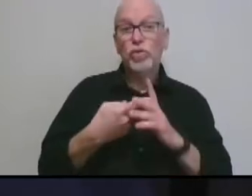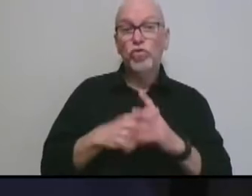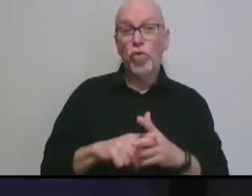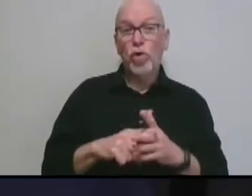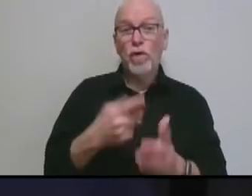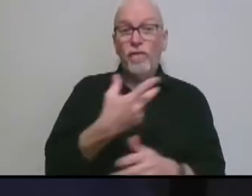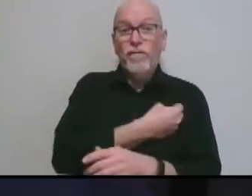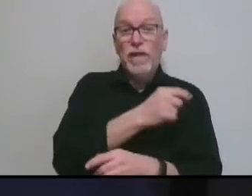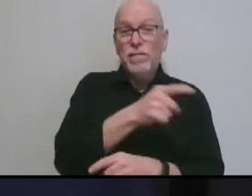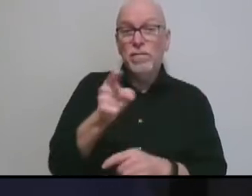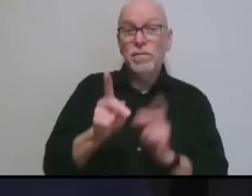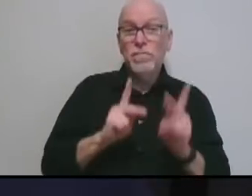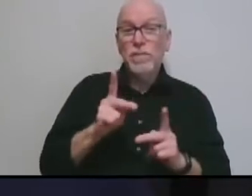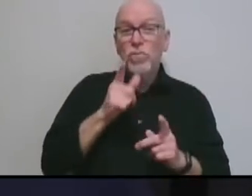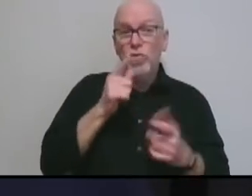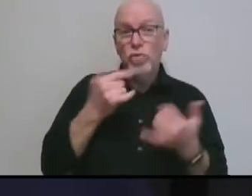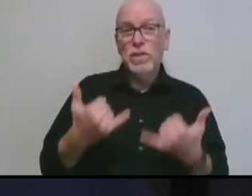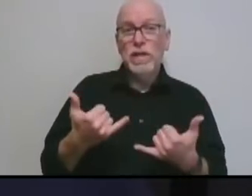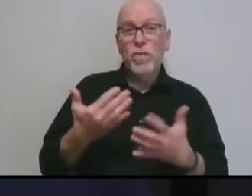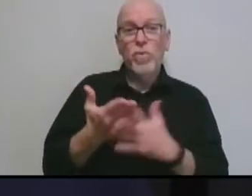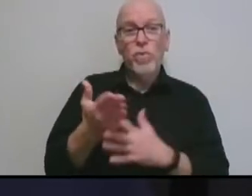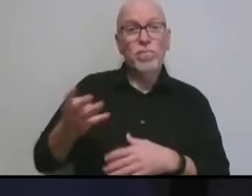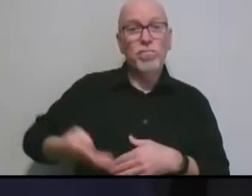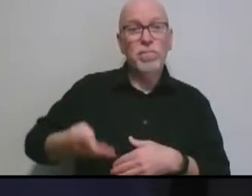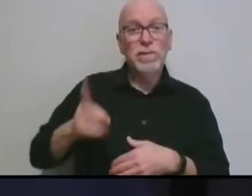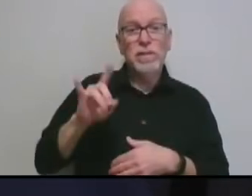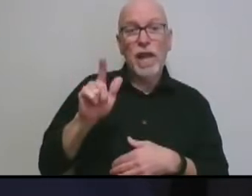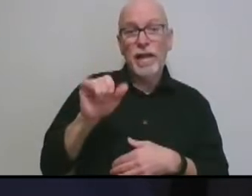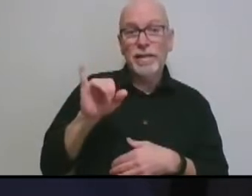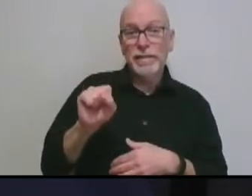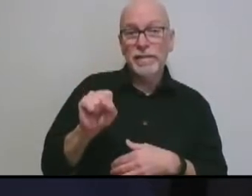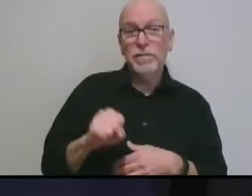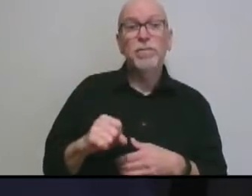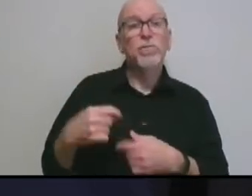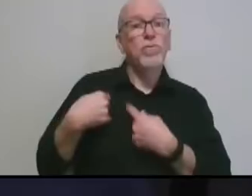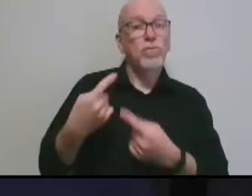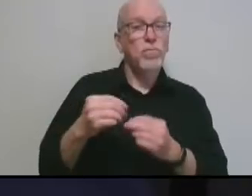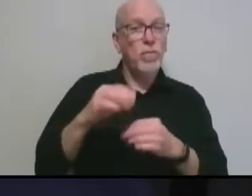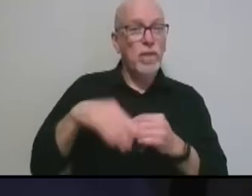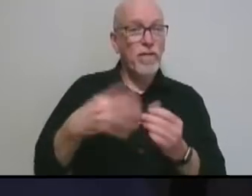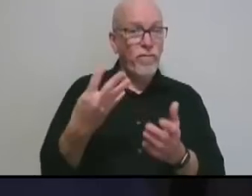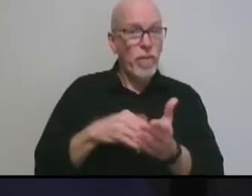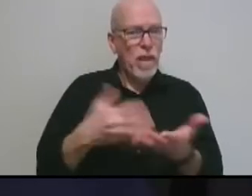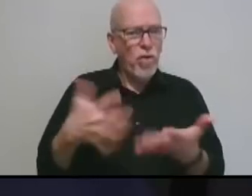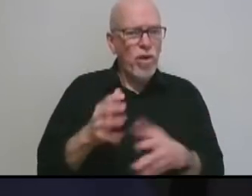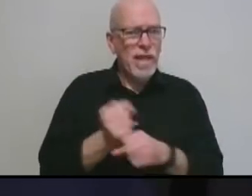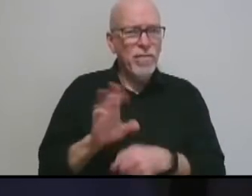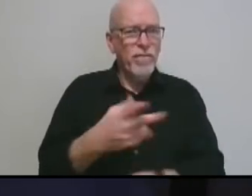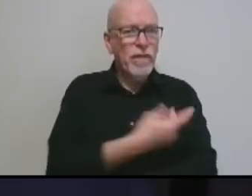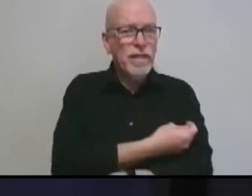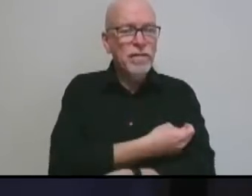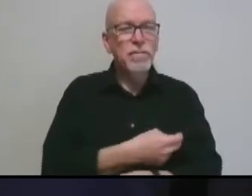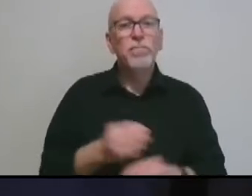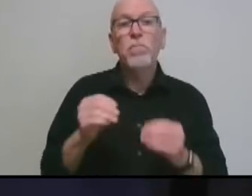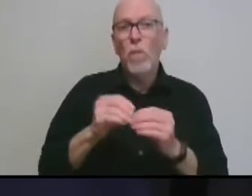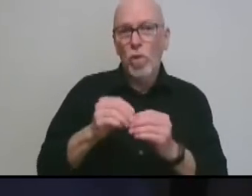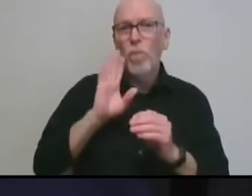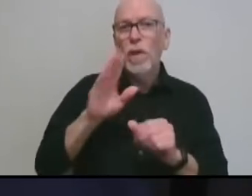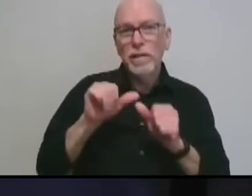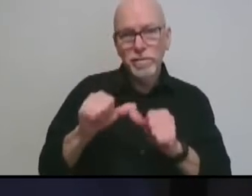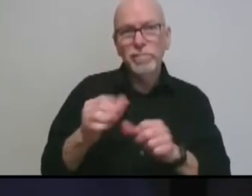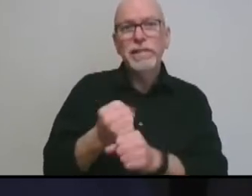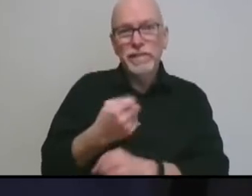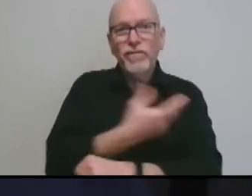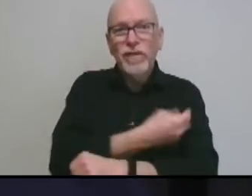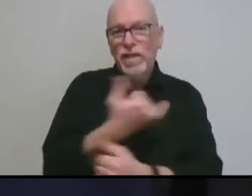people who are currently undergoing dialysis, and so far, more than 4,000 have received a vaccine. More will continue to get their vaccine